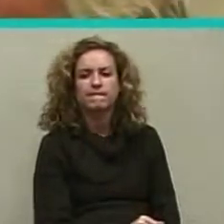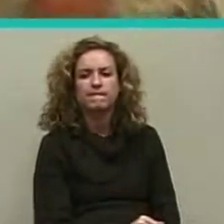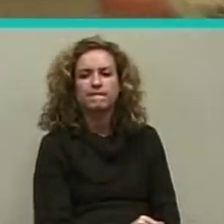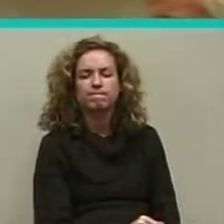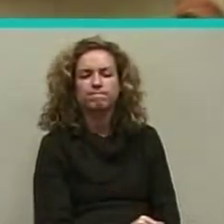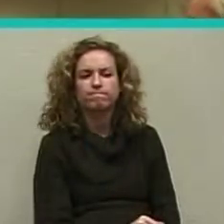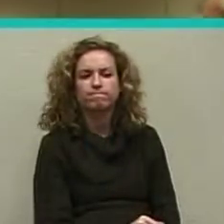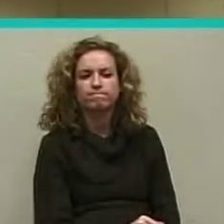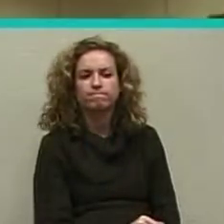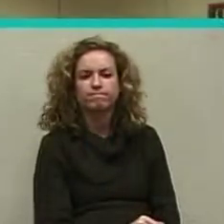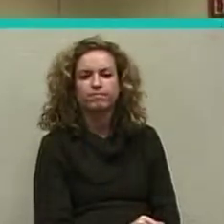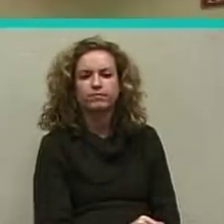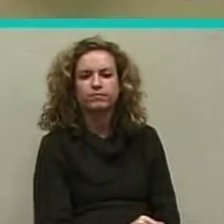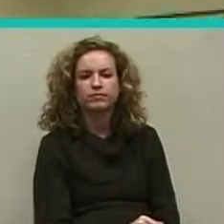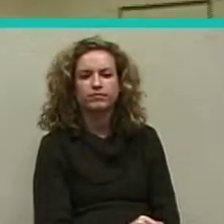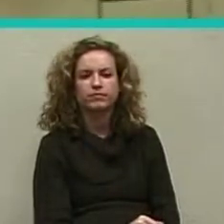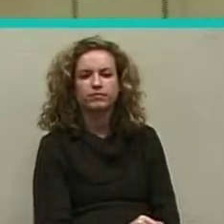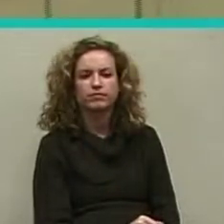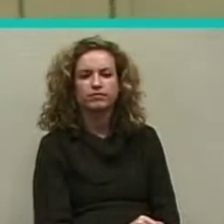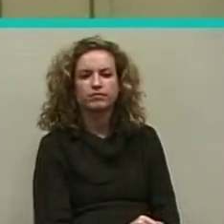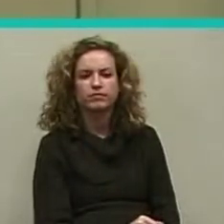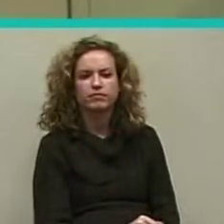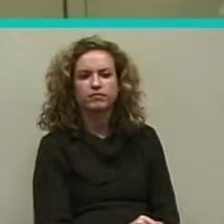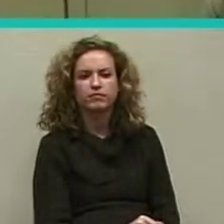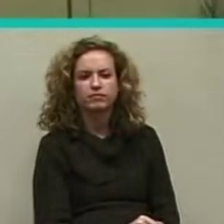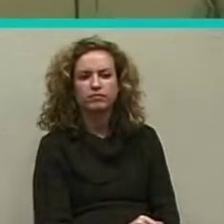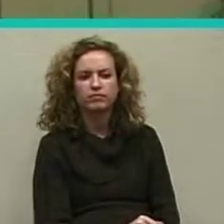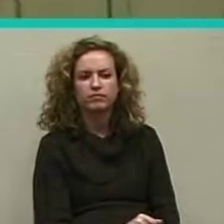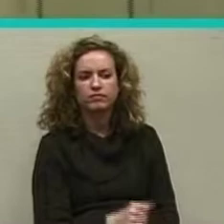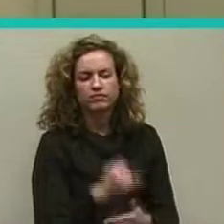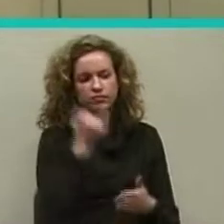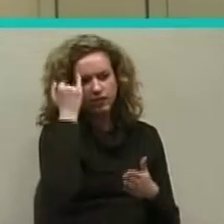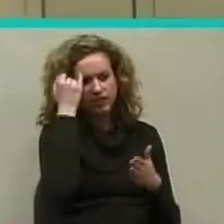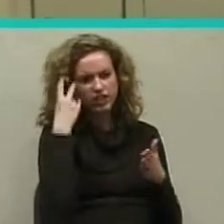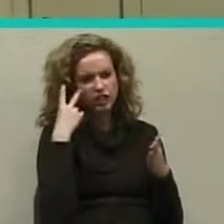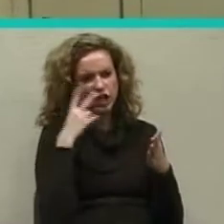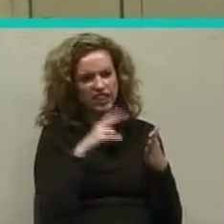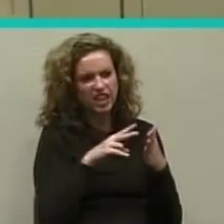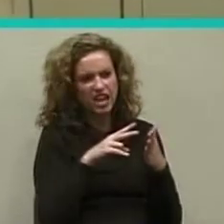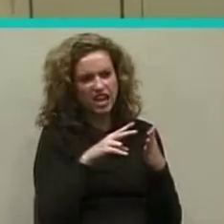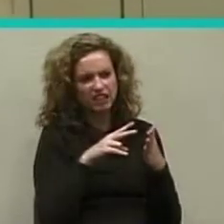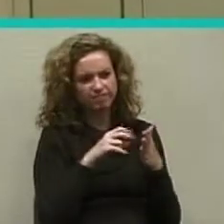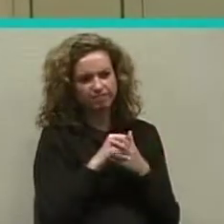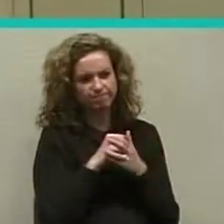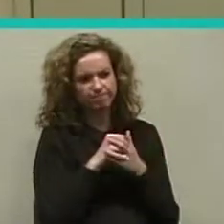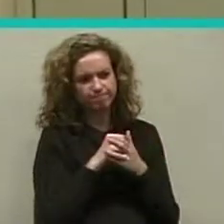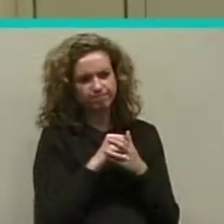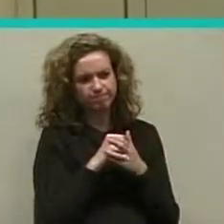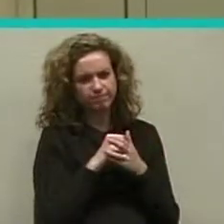If I just look at that, any indication of what might be part of the problem?